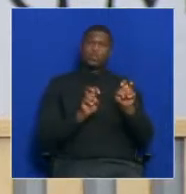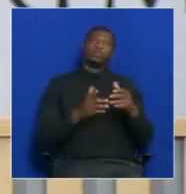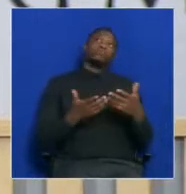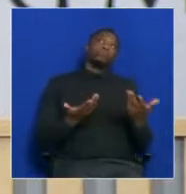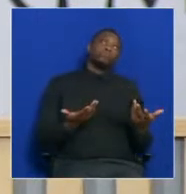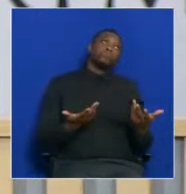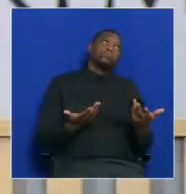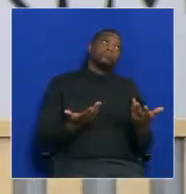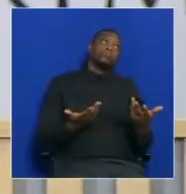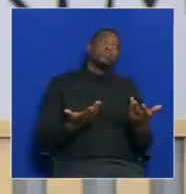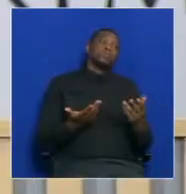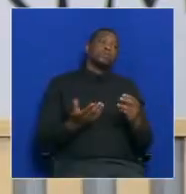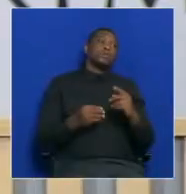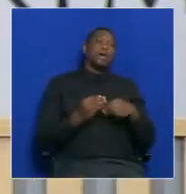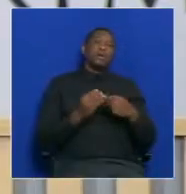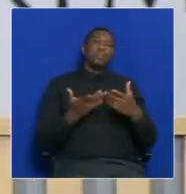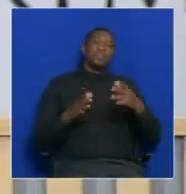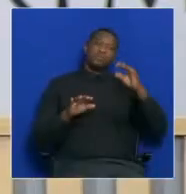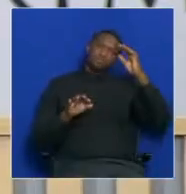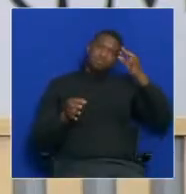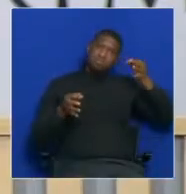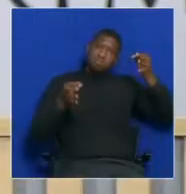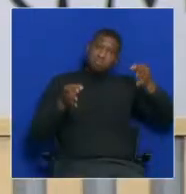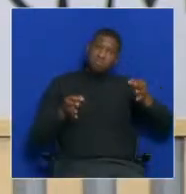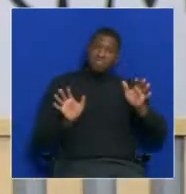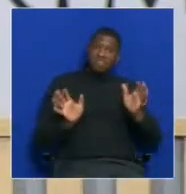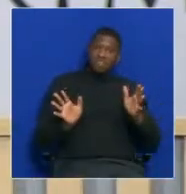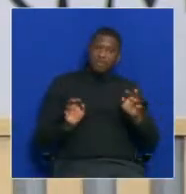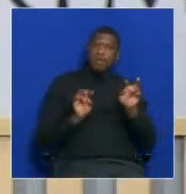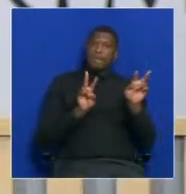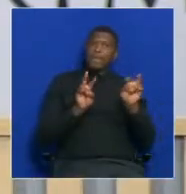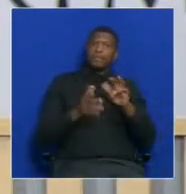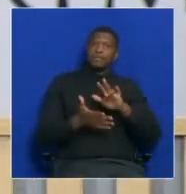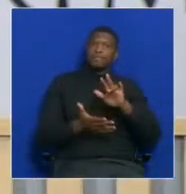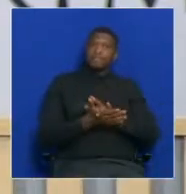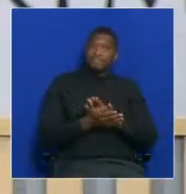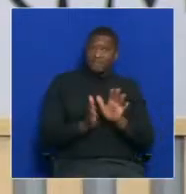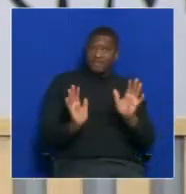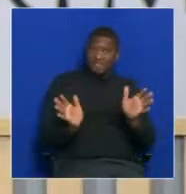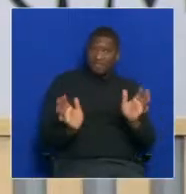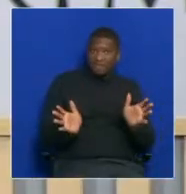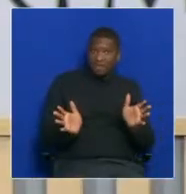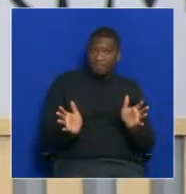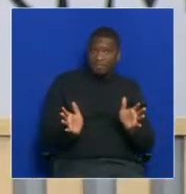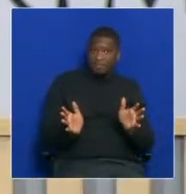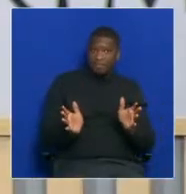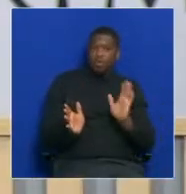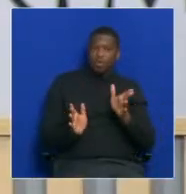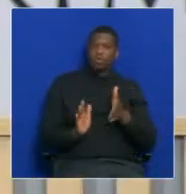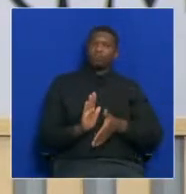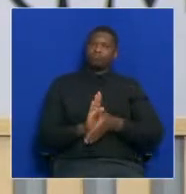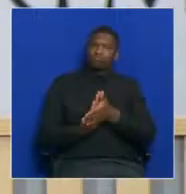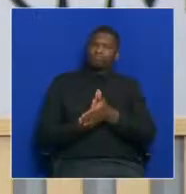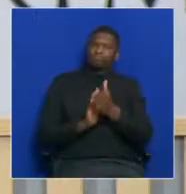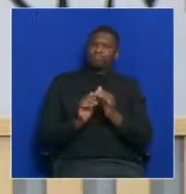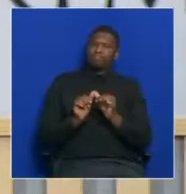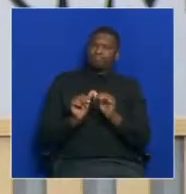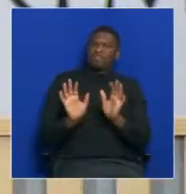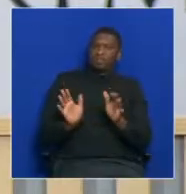a decision has been taken, matter is authorized, it's going to proceed as she's